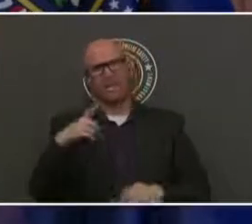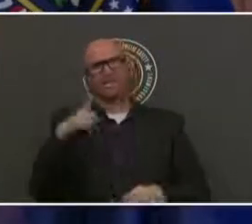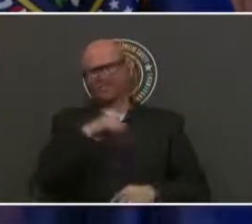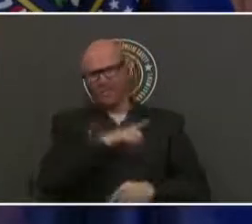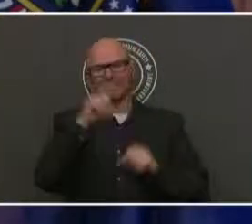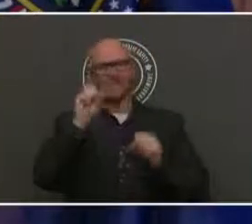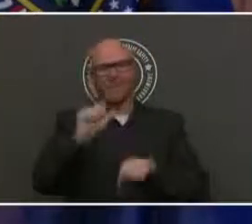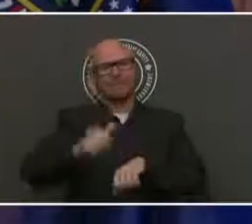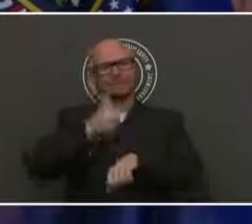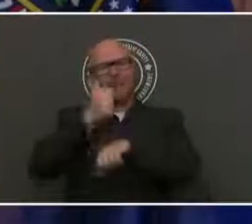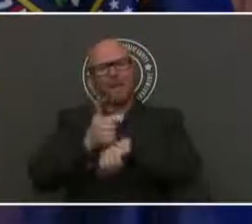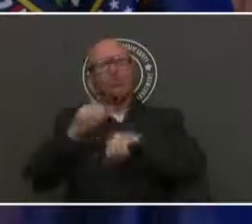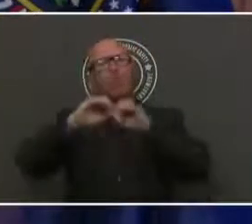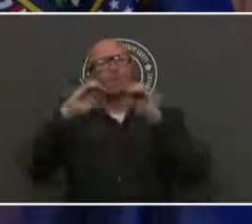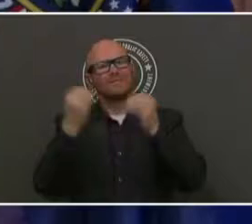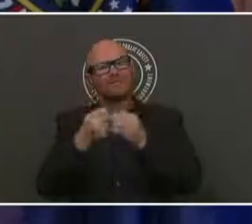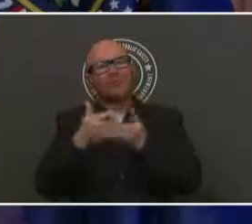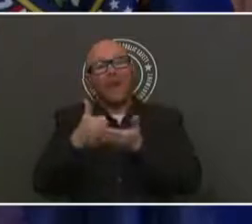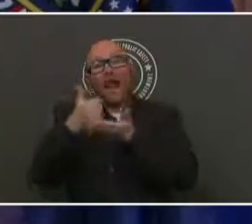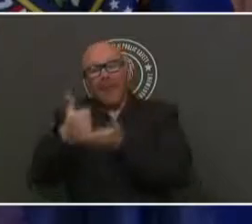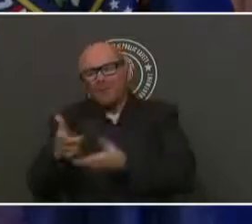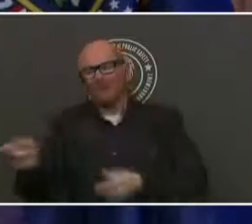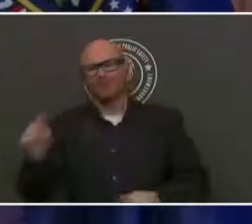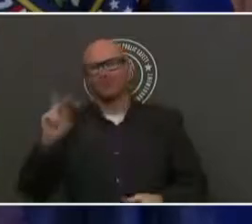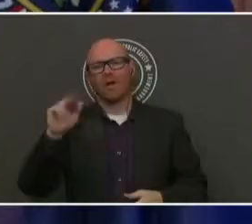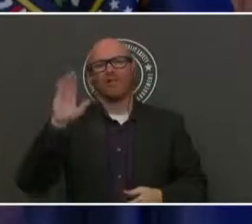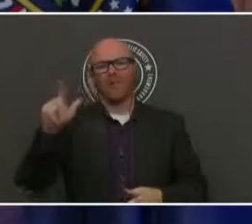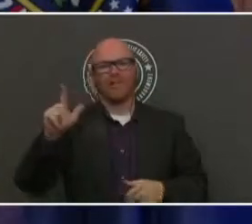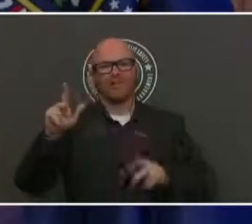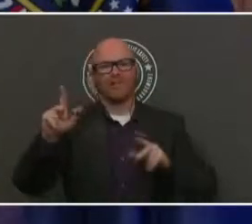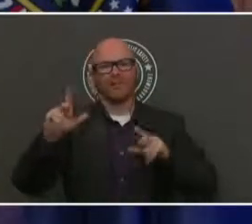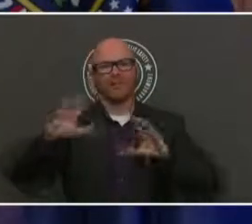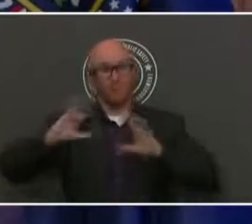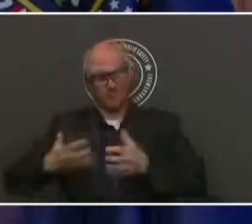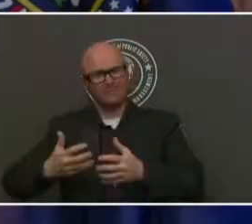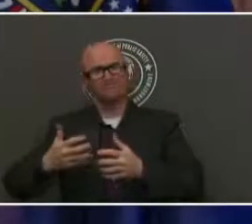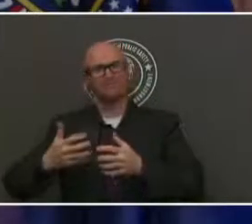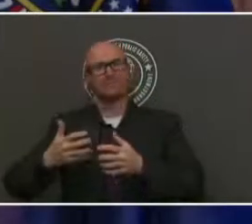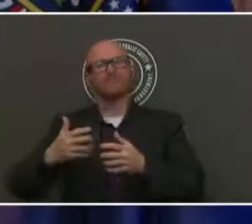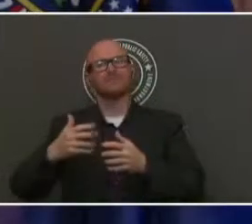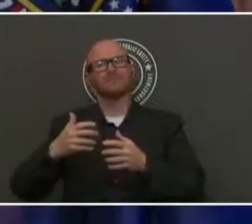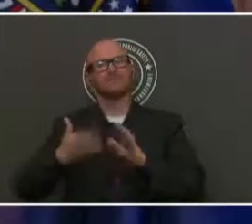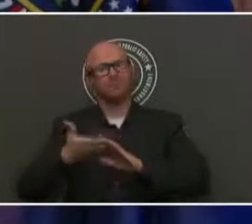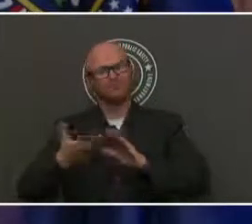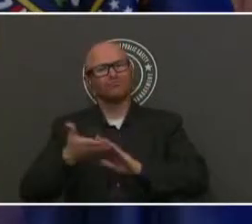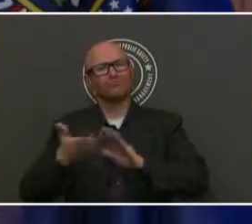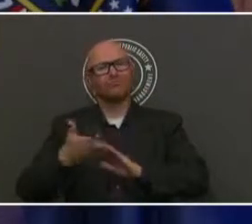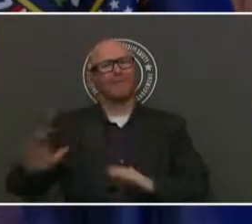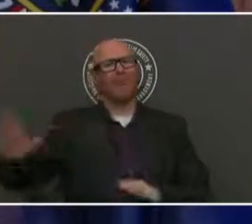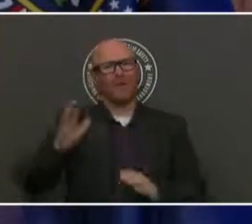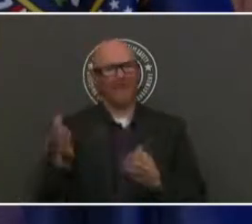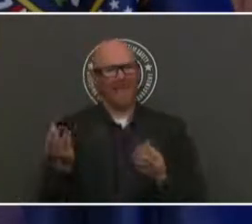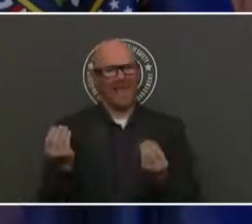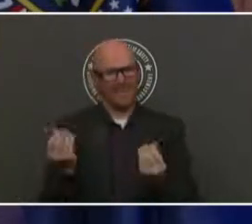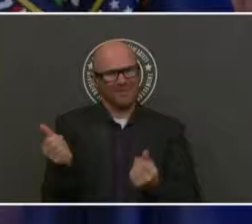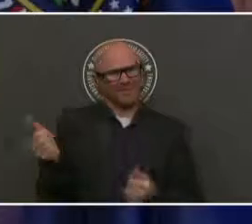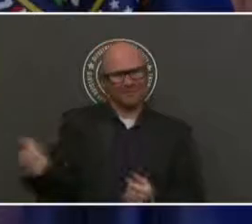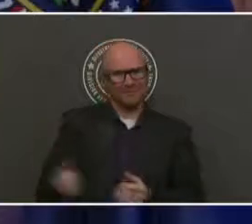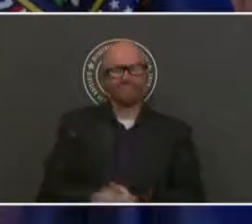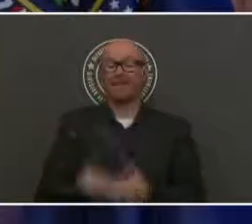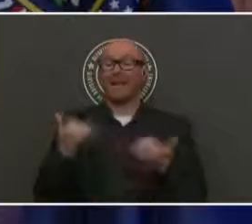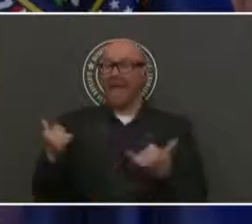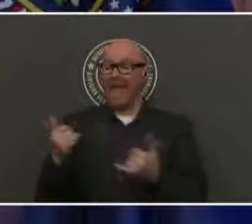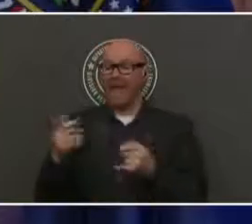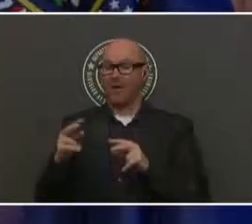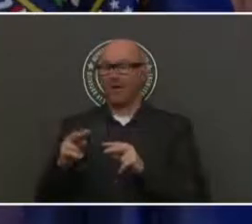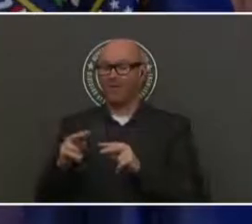there's an opportunity to give them what they want, and then to help people on the other side to be able to